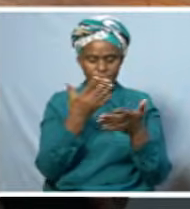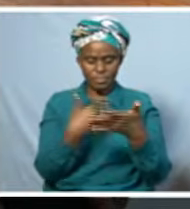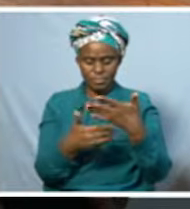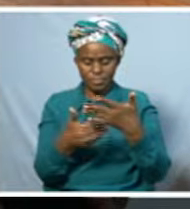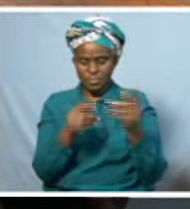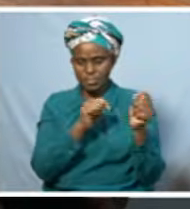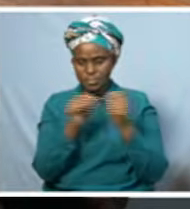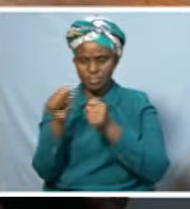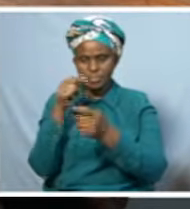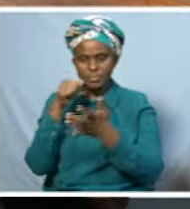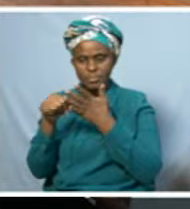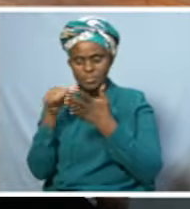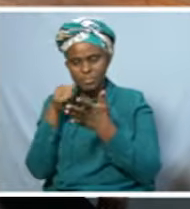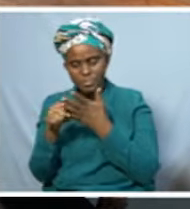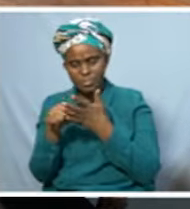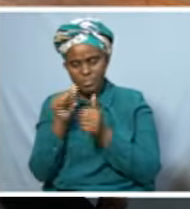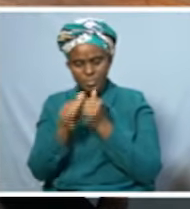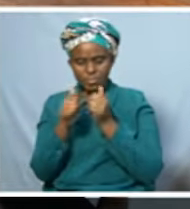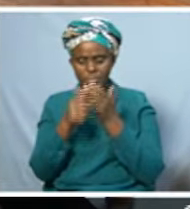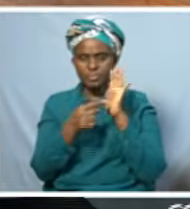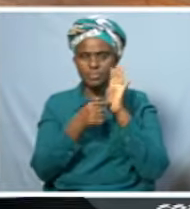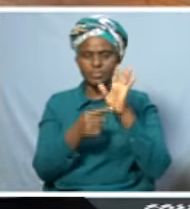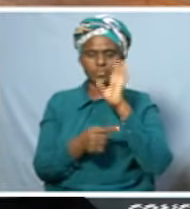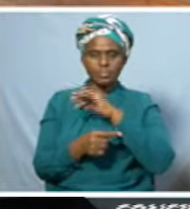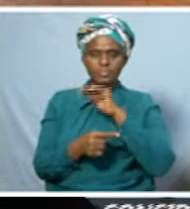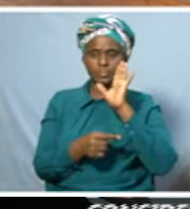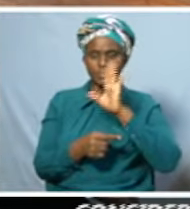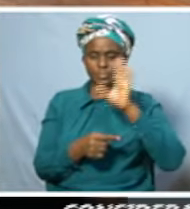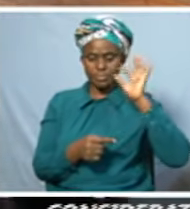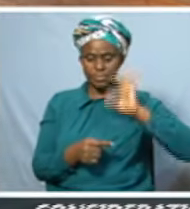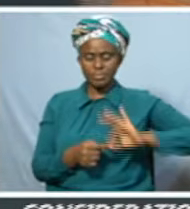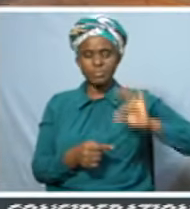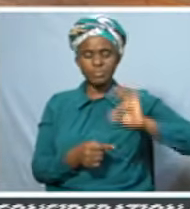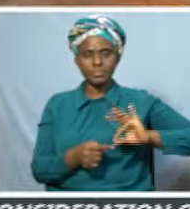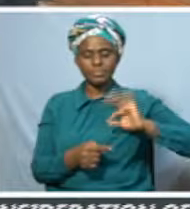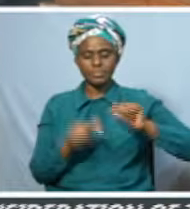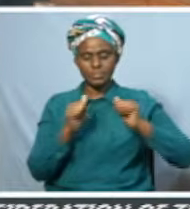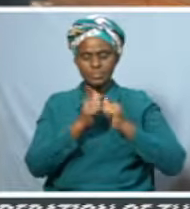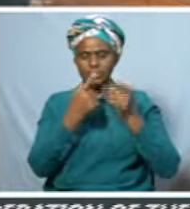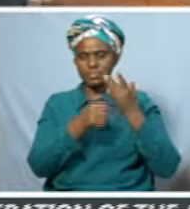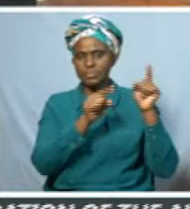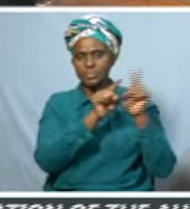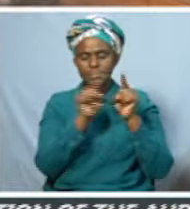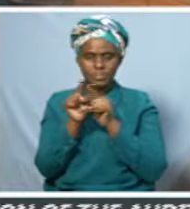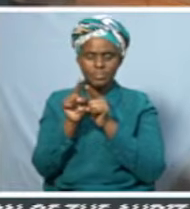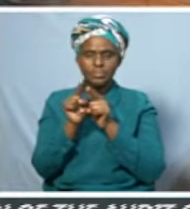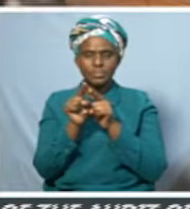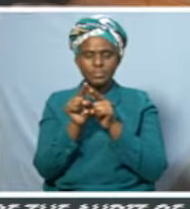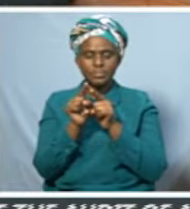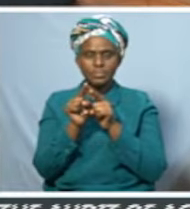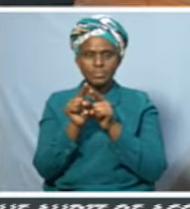A transfer letter, which is indicating his scale, and also the